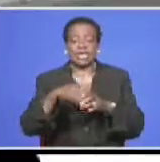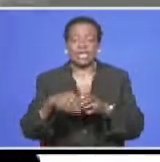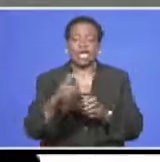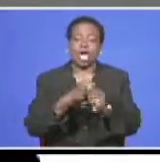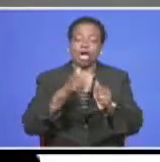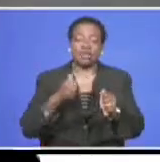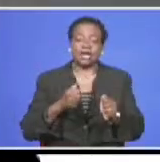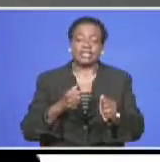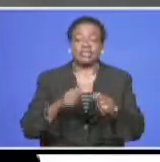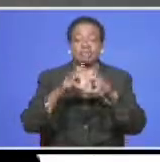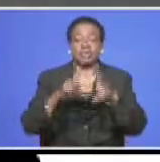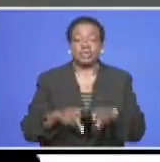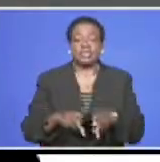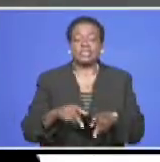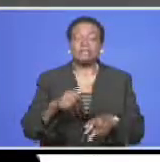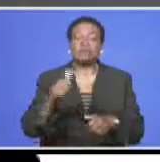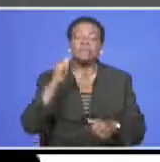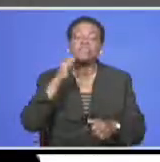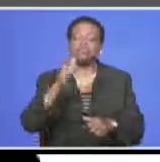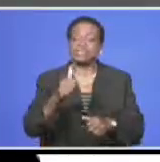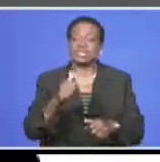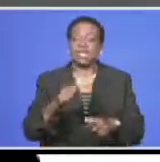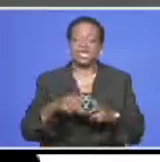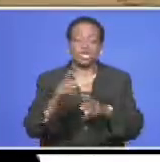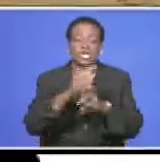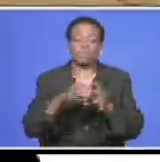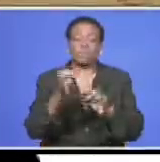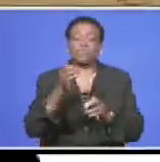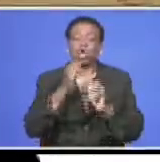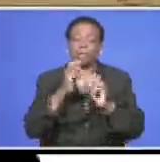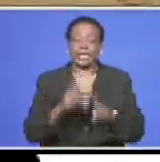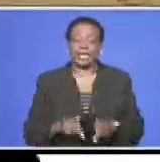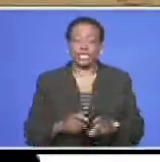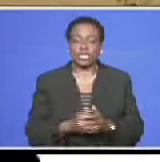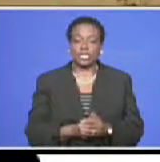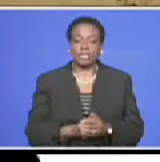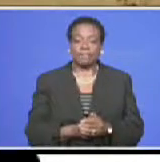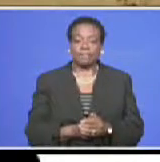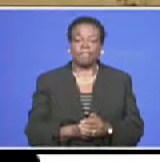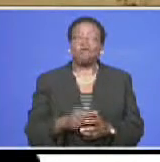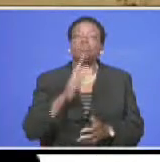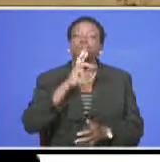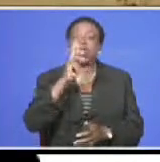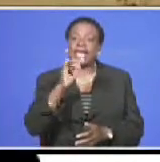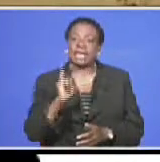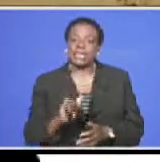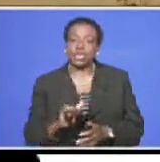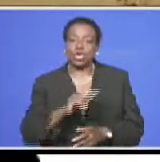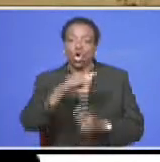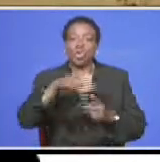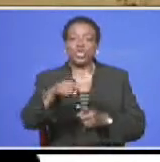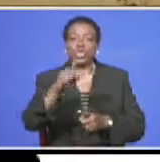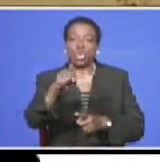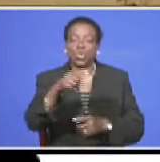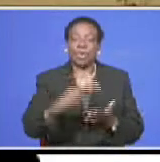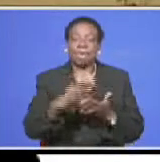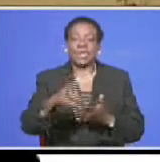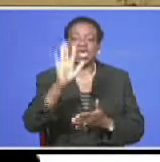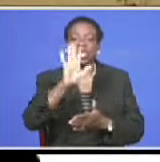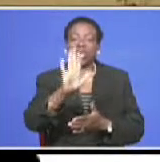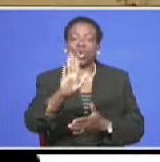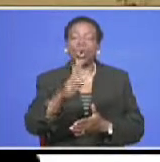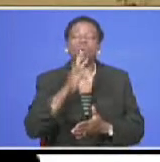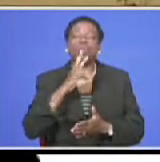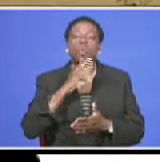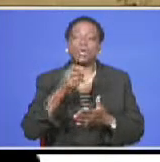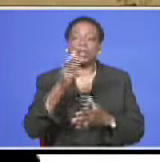refusing to keep up with their obligations. The reality is, when you pay your water bill, it allows us to